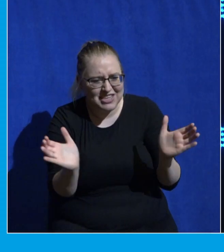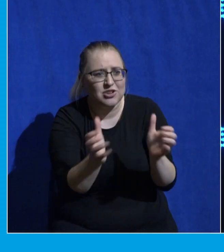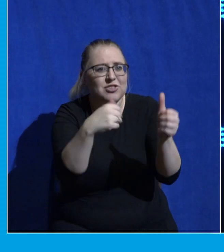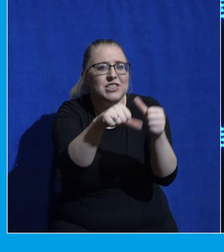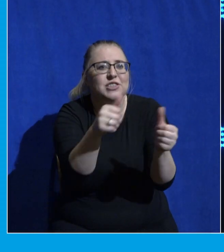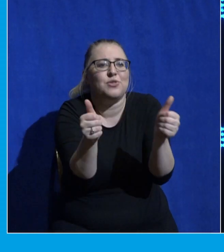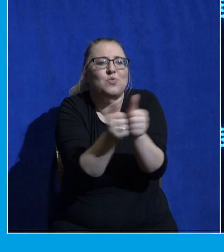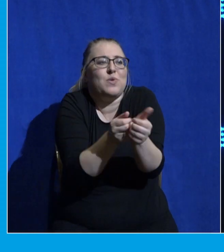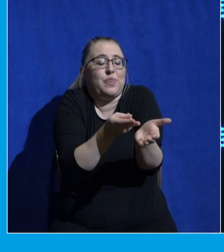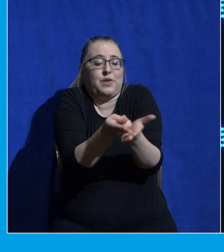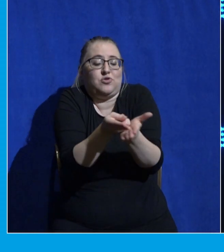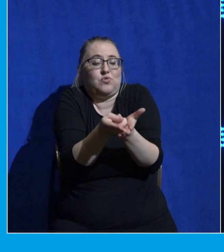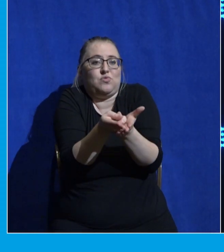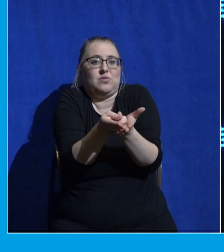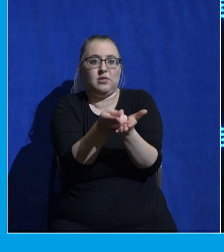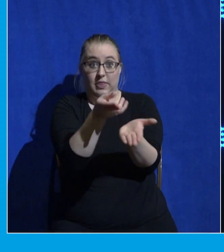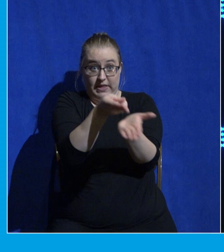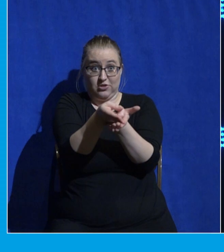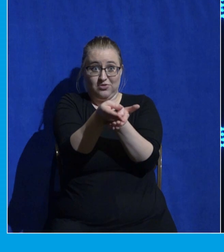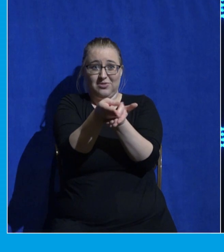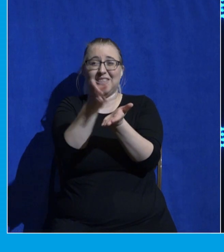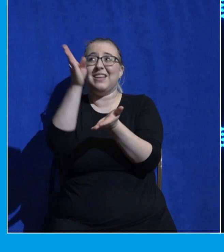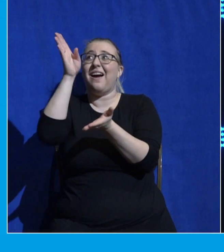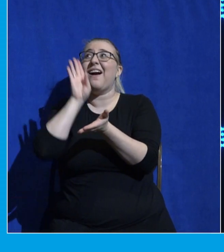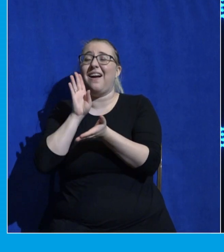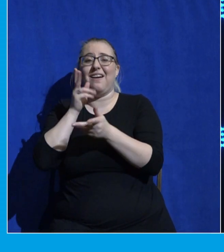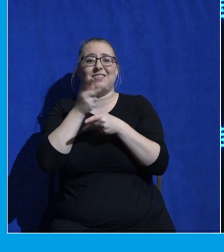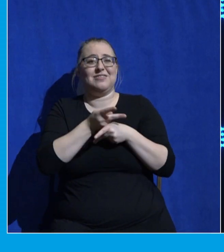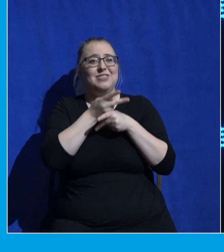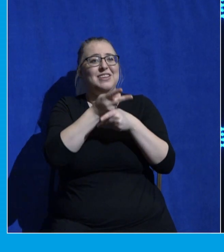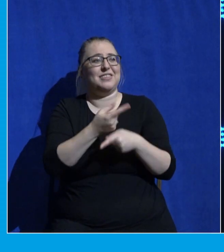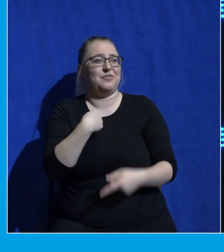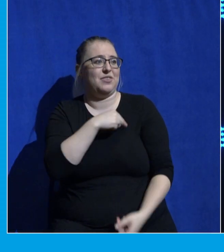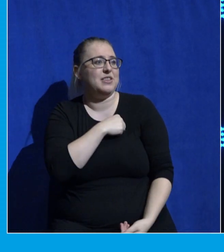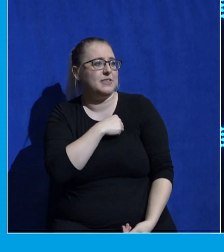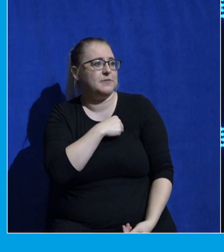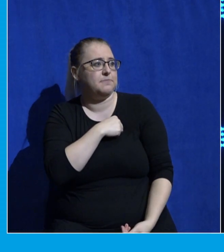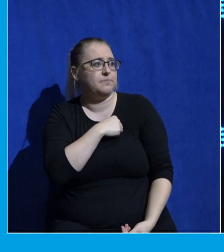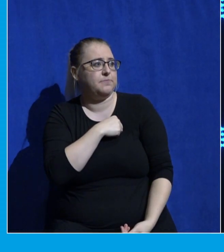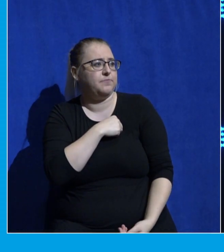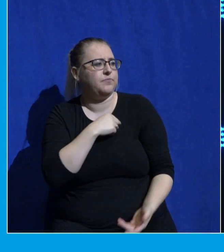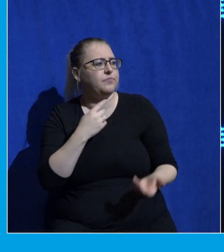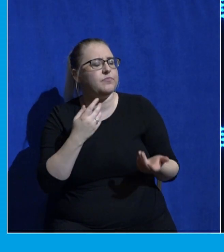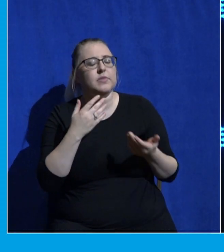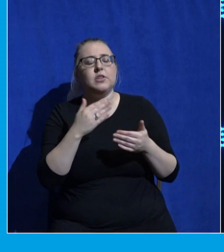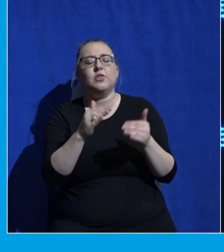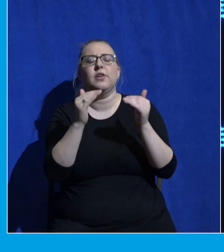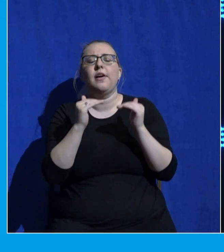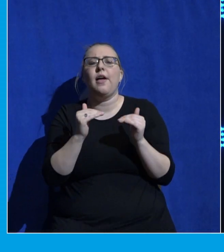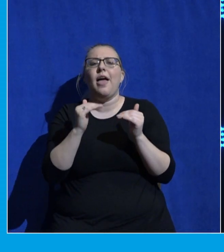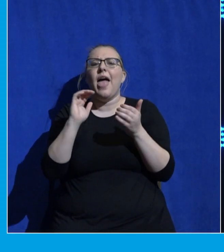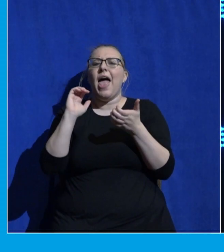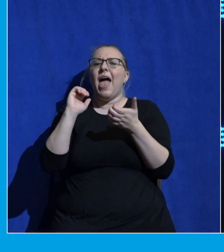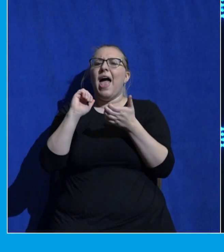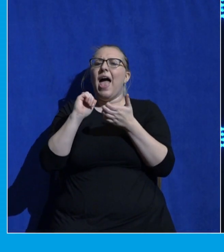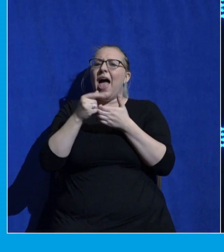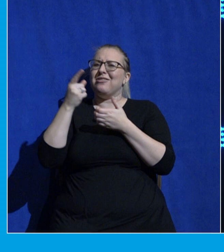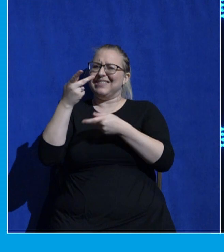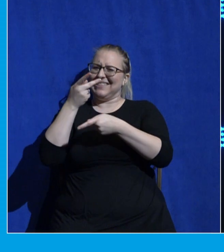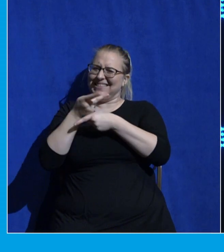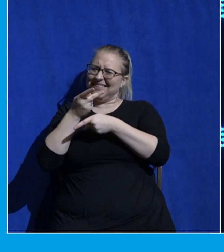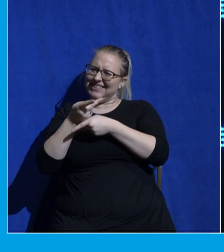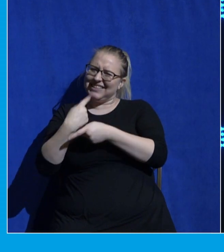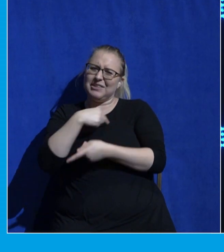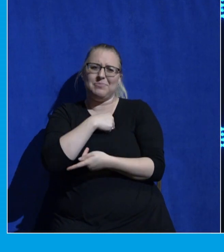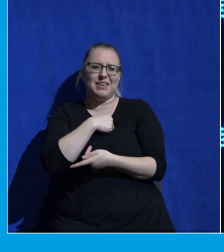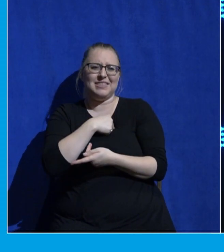that God is the one who keeps us. But how does he keep us, and what does that mean? And this is what the rest